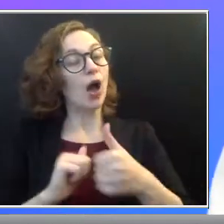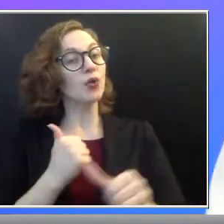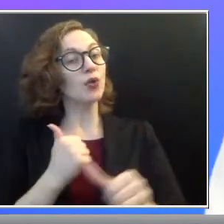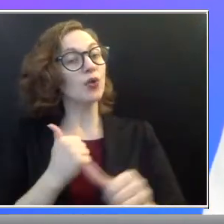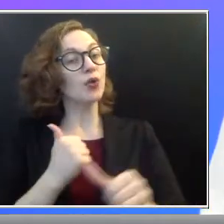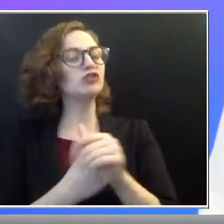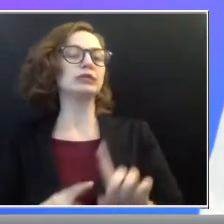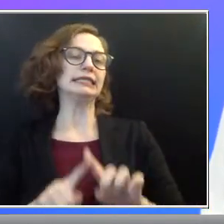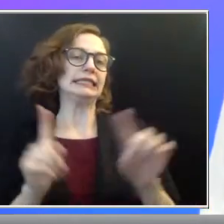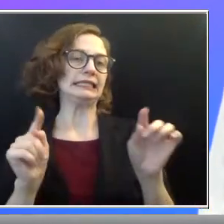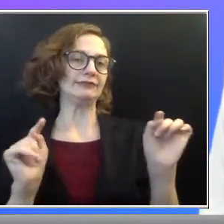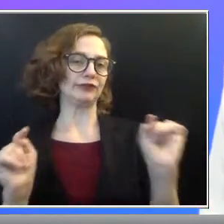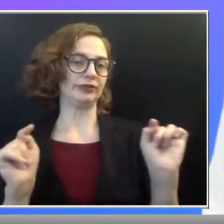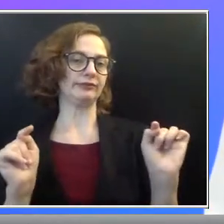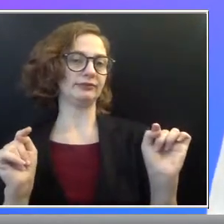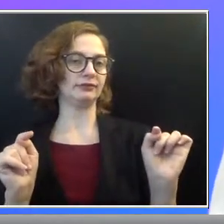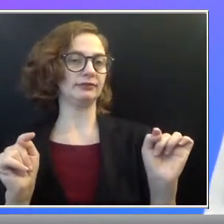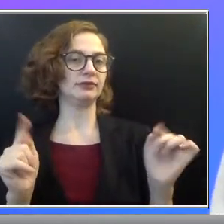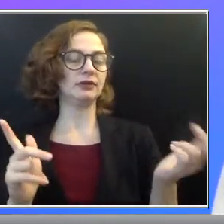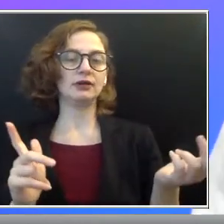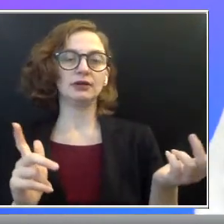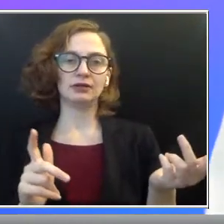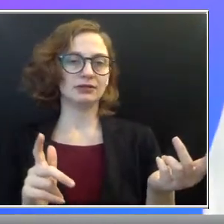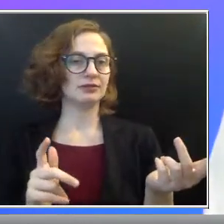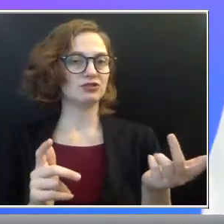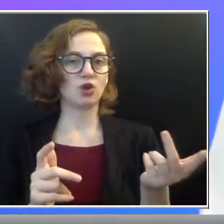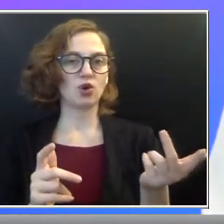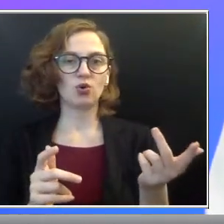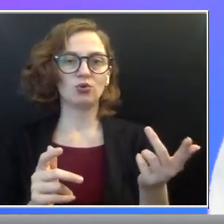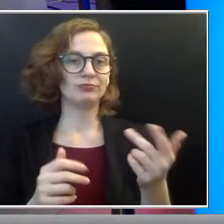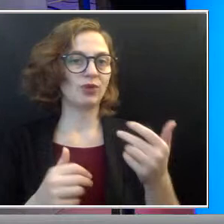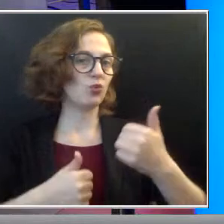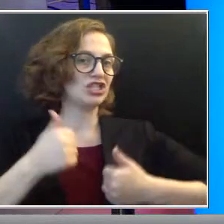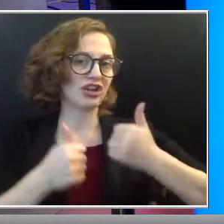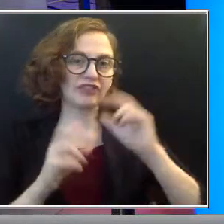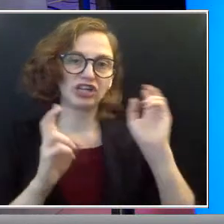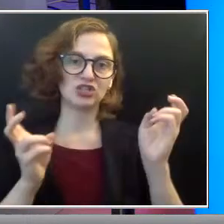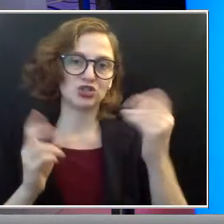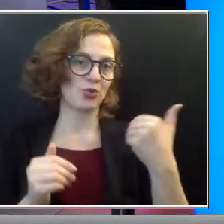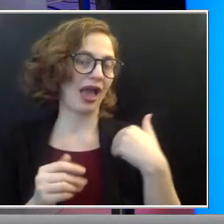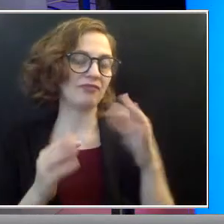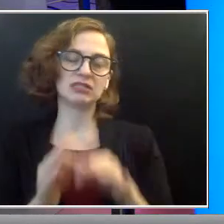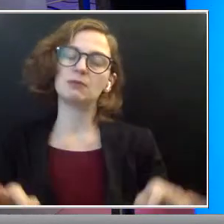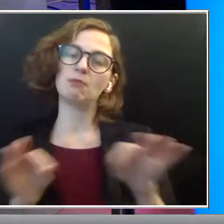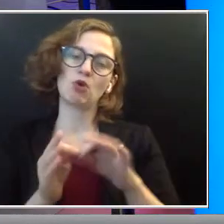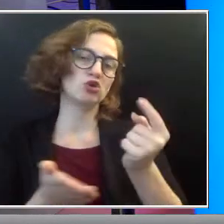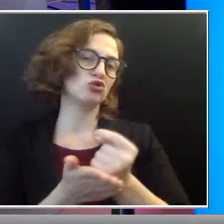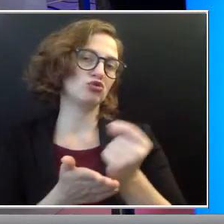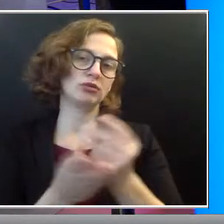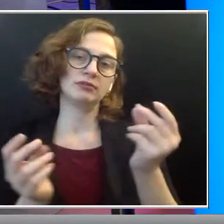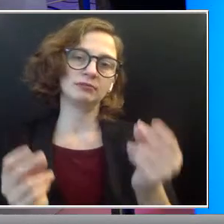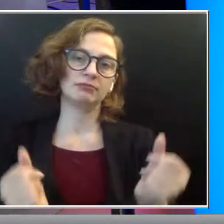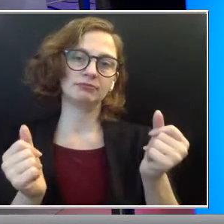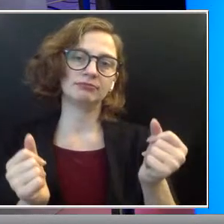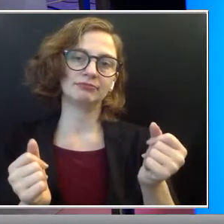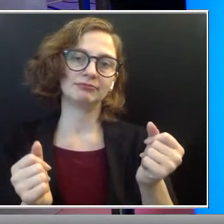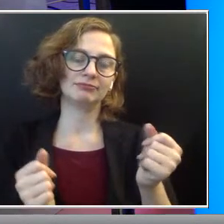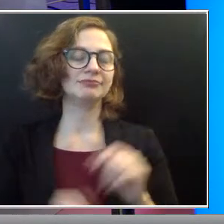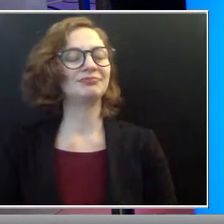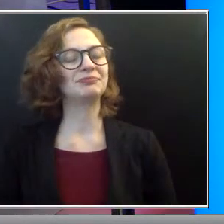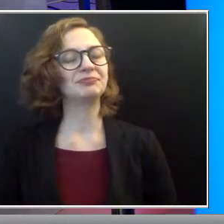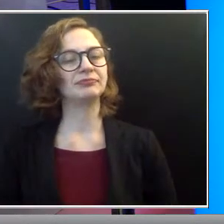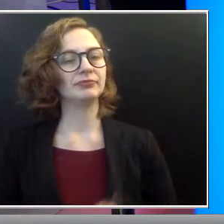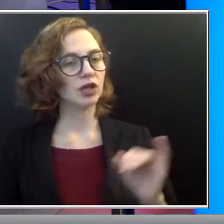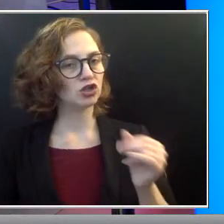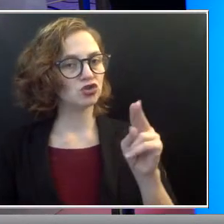those problems promptly recognized and treated. June has another question. This one's for you too, Dr. Surface. What do you do